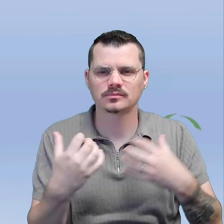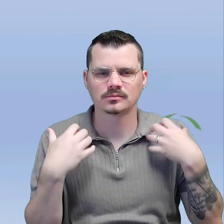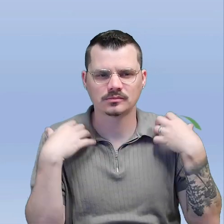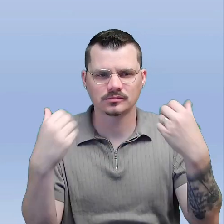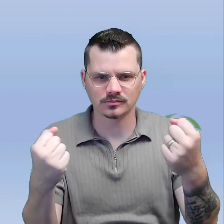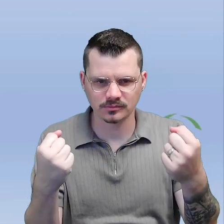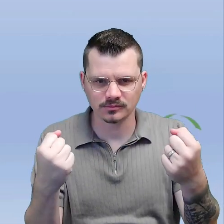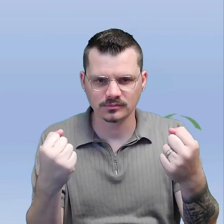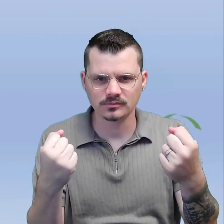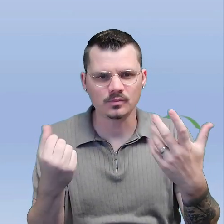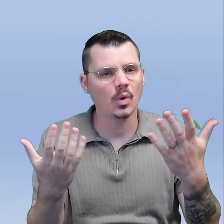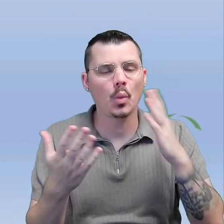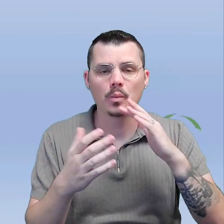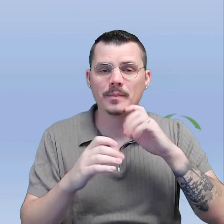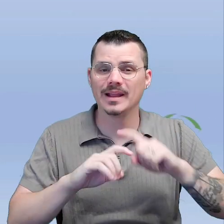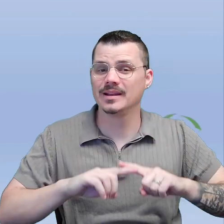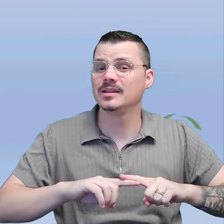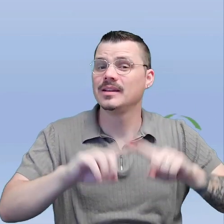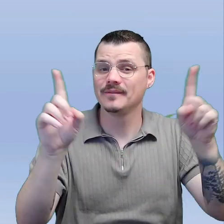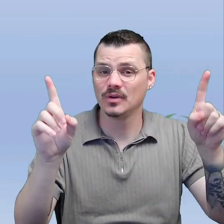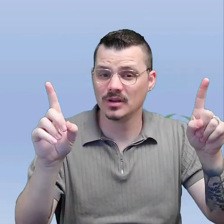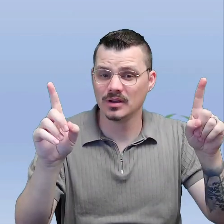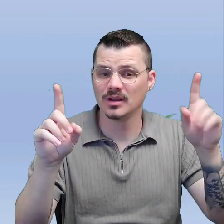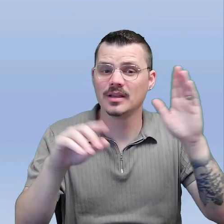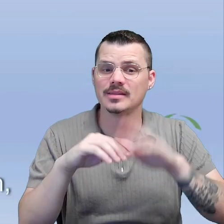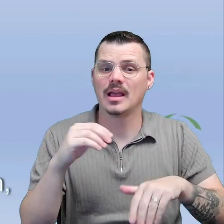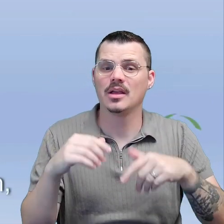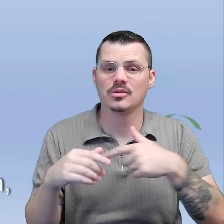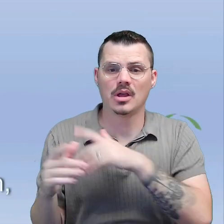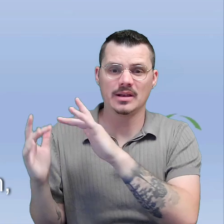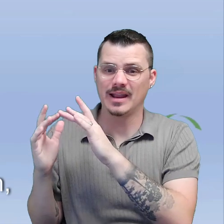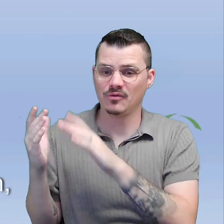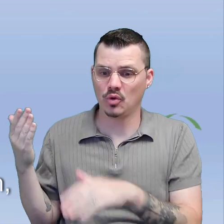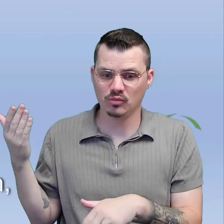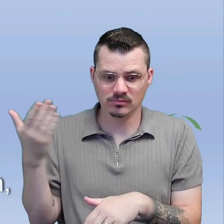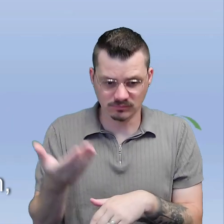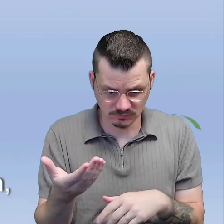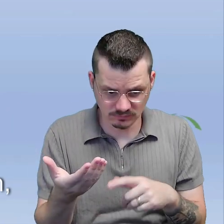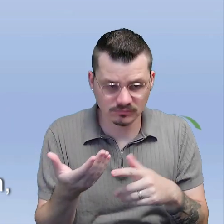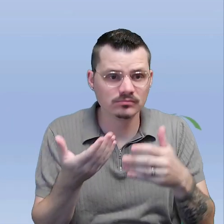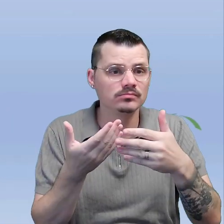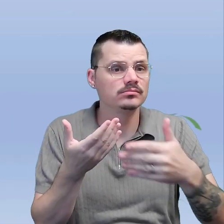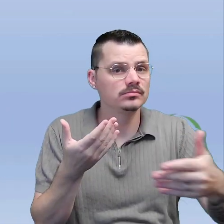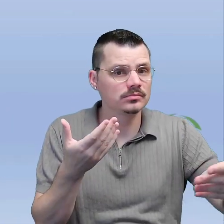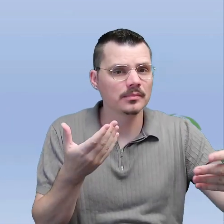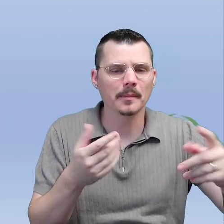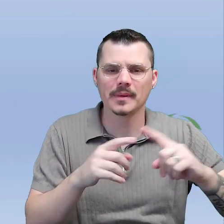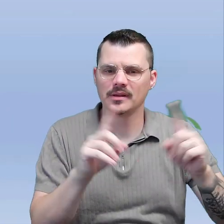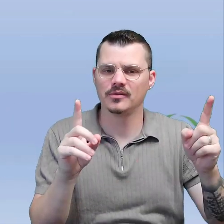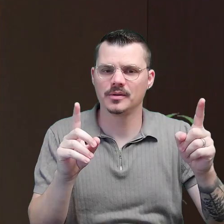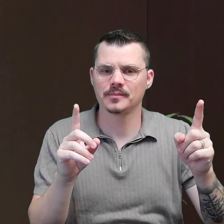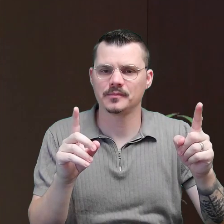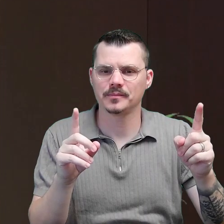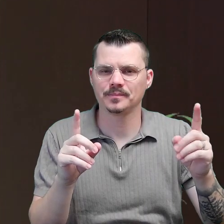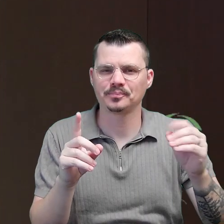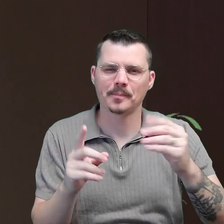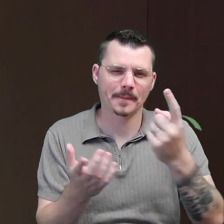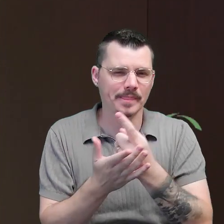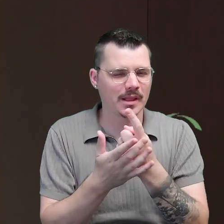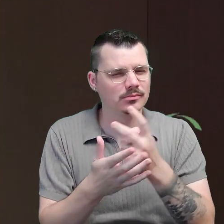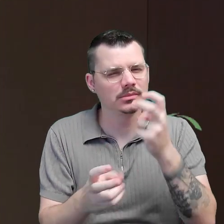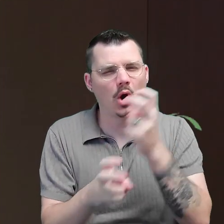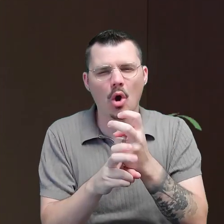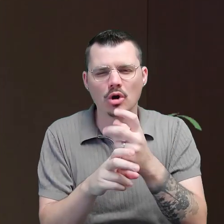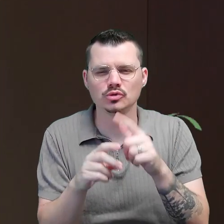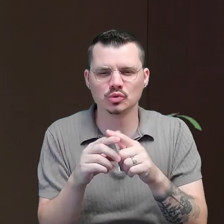recovery may be different than the networks the person arrived with. And that can be hard to